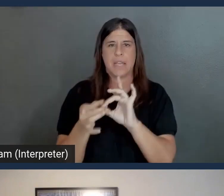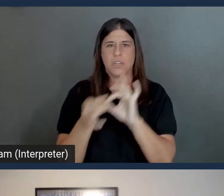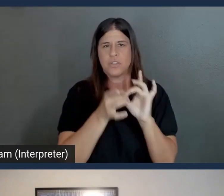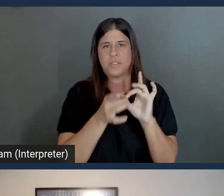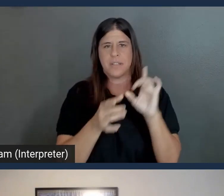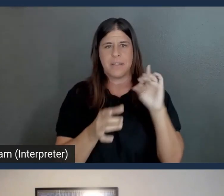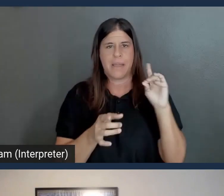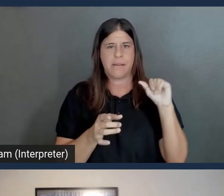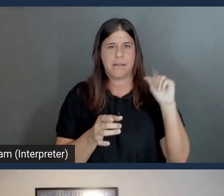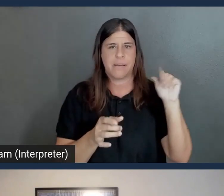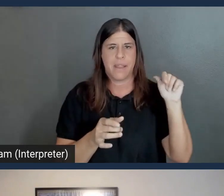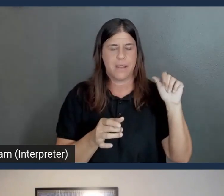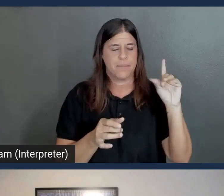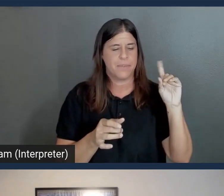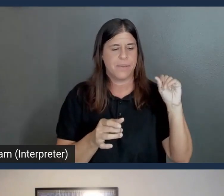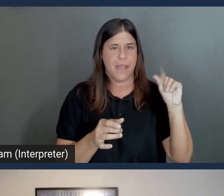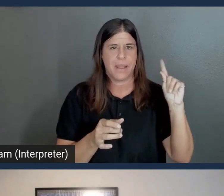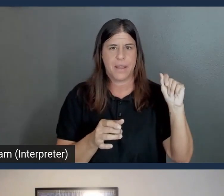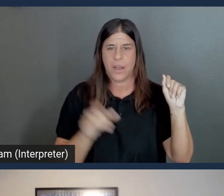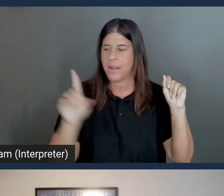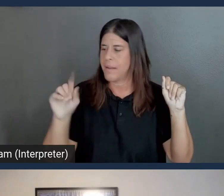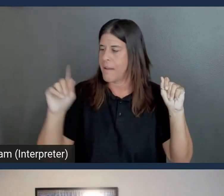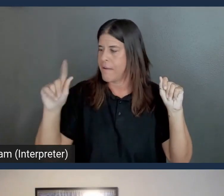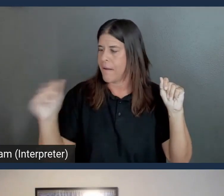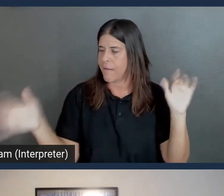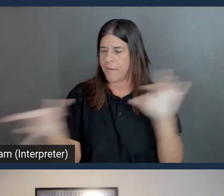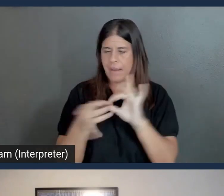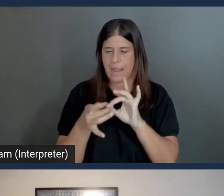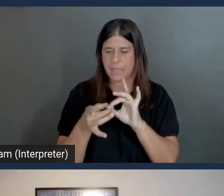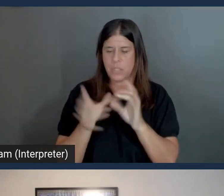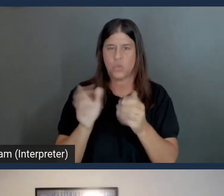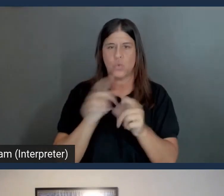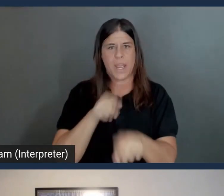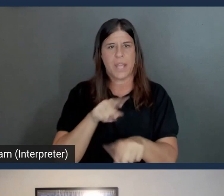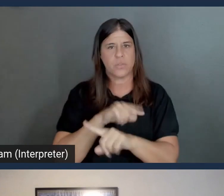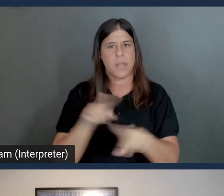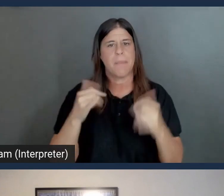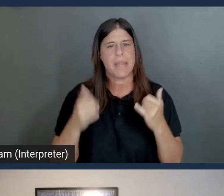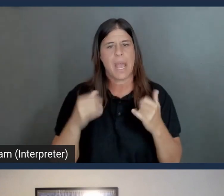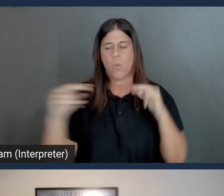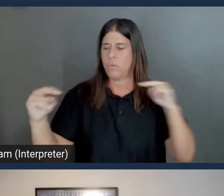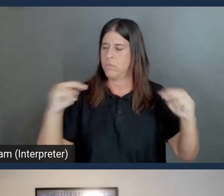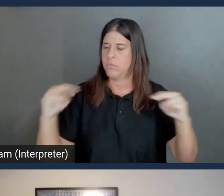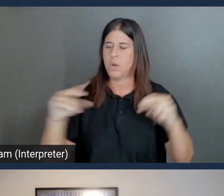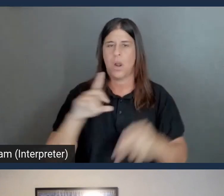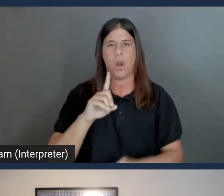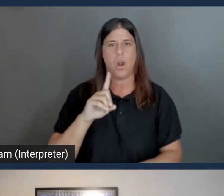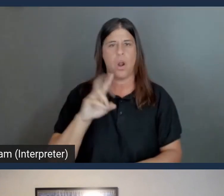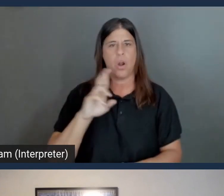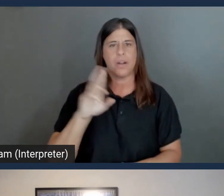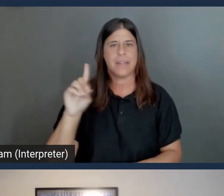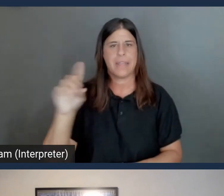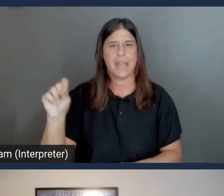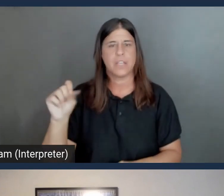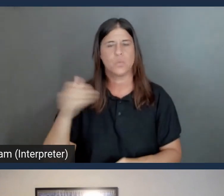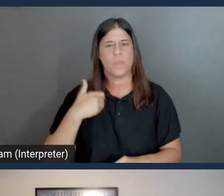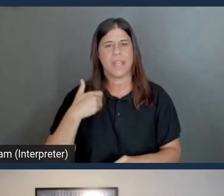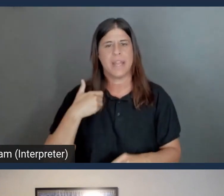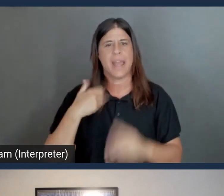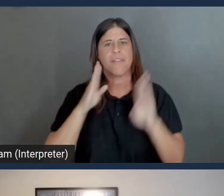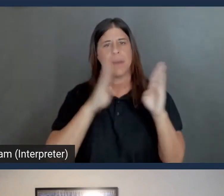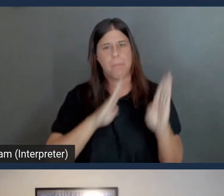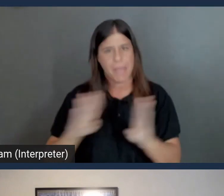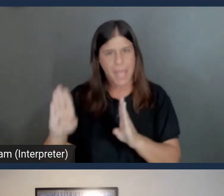to be able to answer them. So we work very well on both sides of this, where we work with RDS, and we can have patterns and